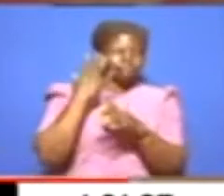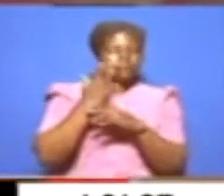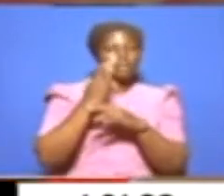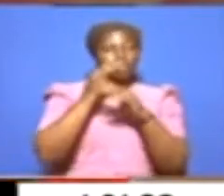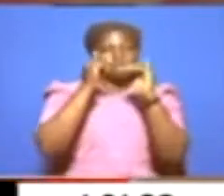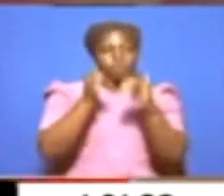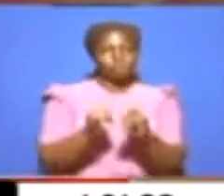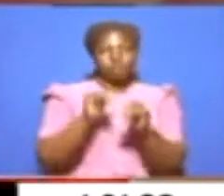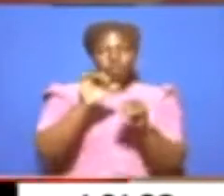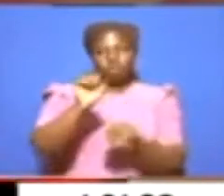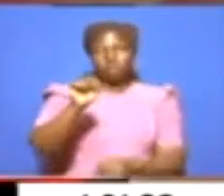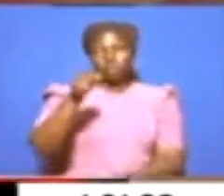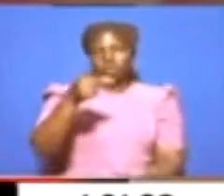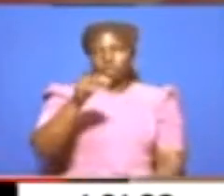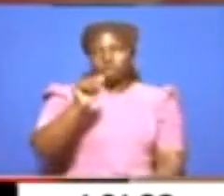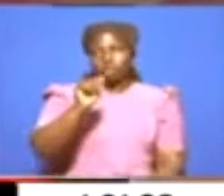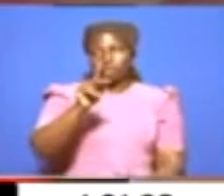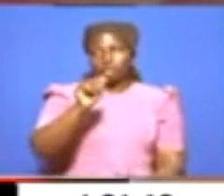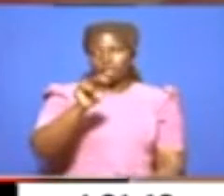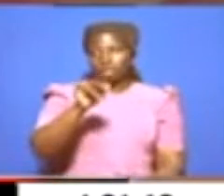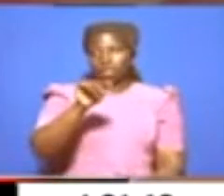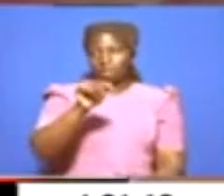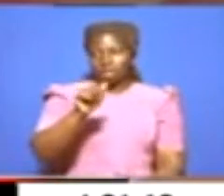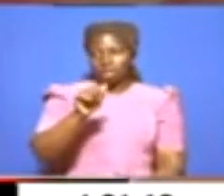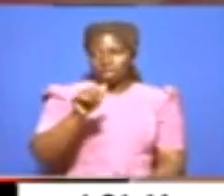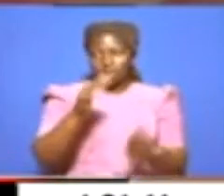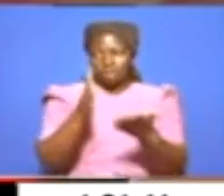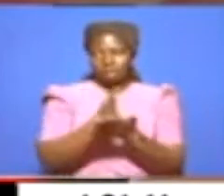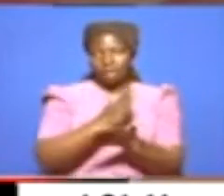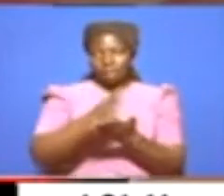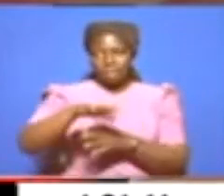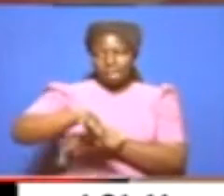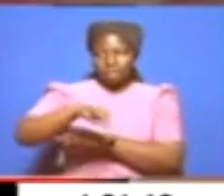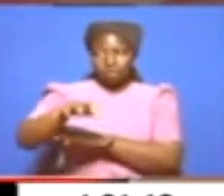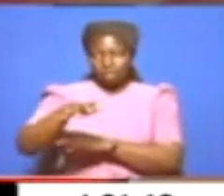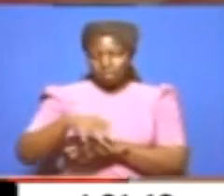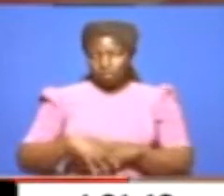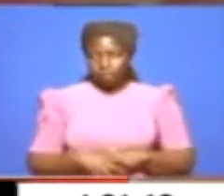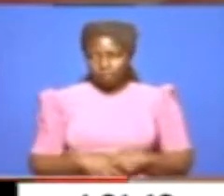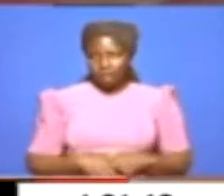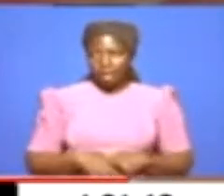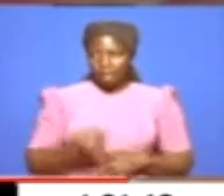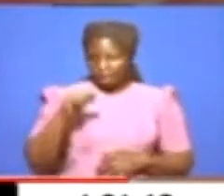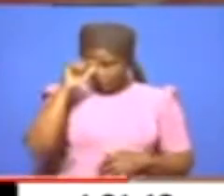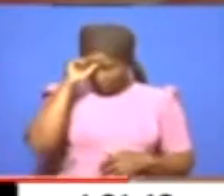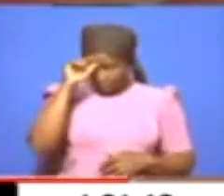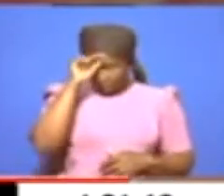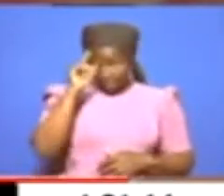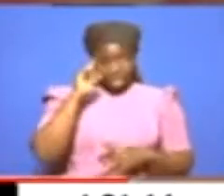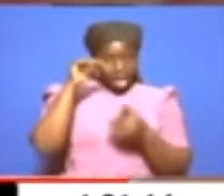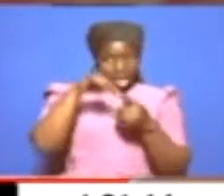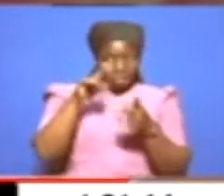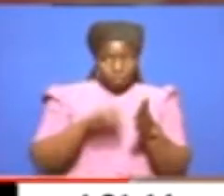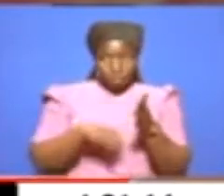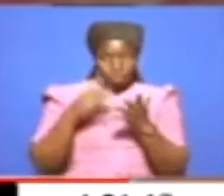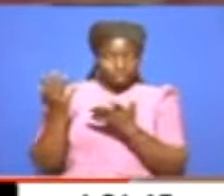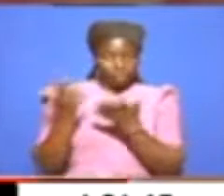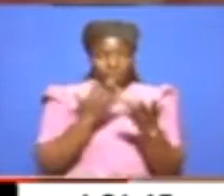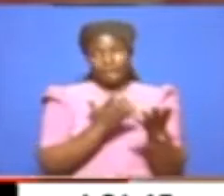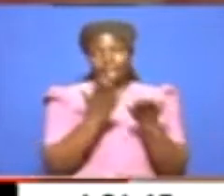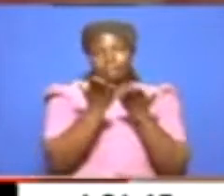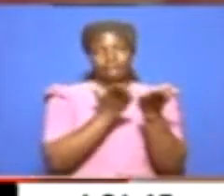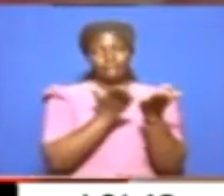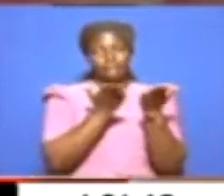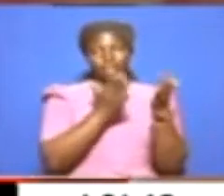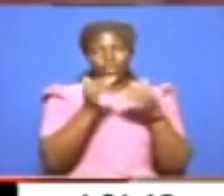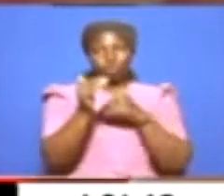Sub-county, as seen as the government's effort to bring services closer to the people through the